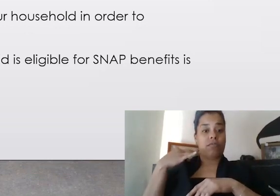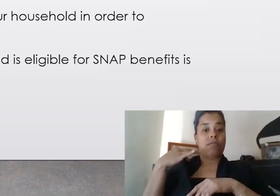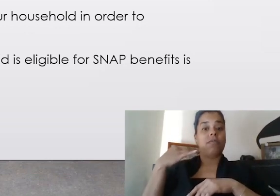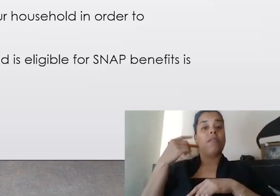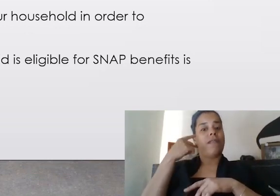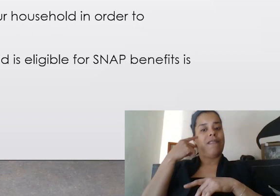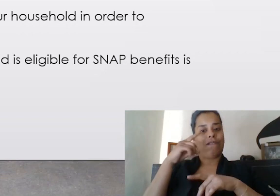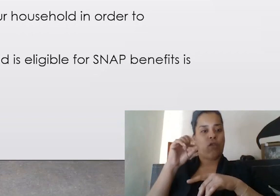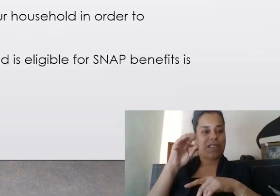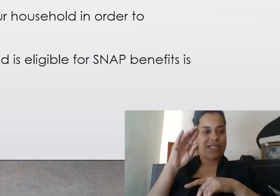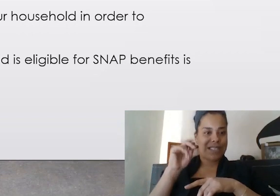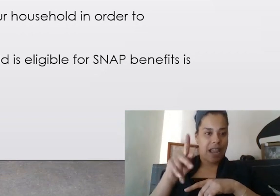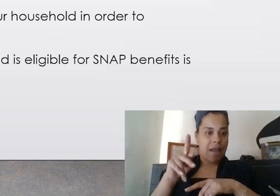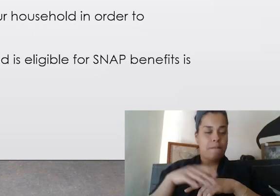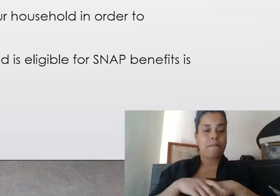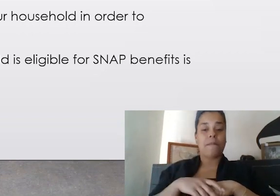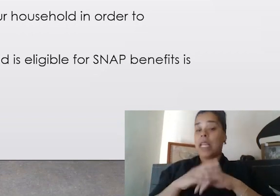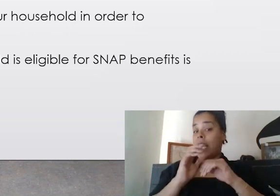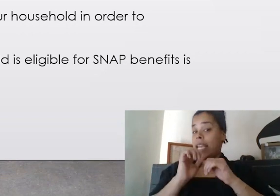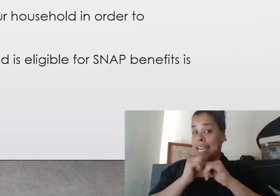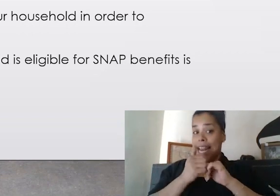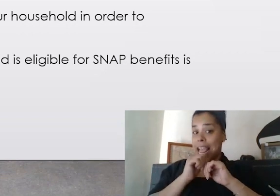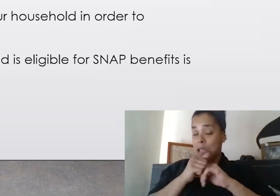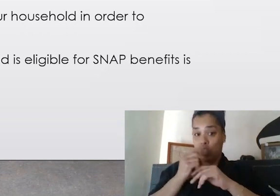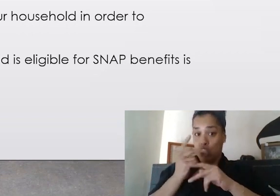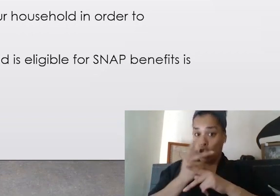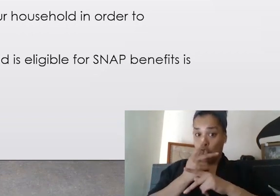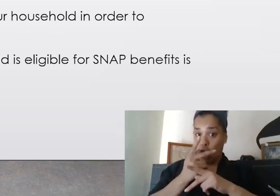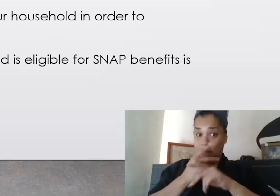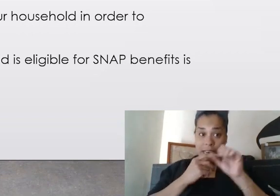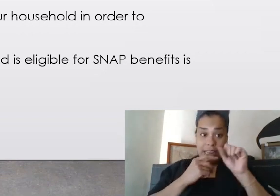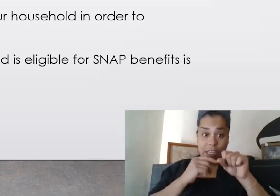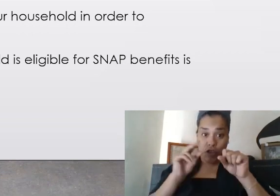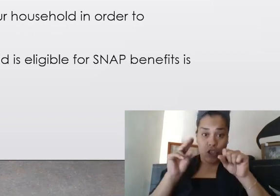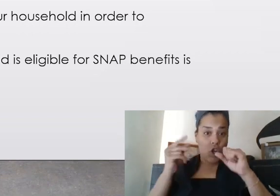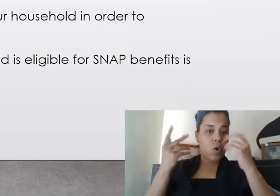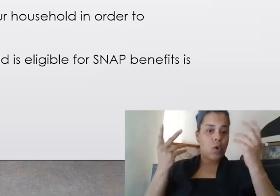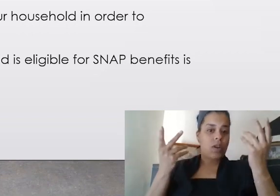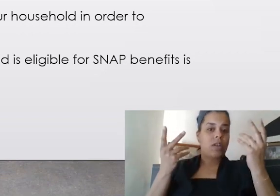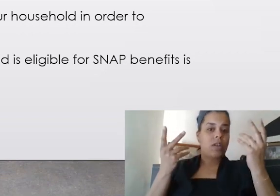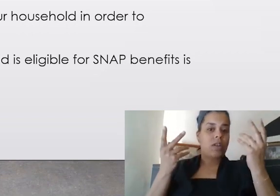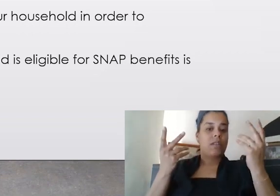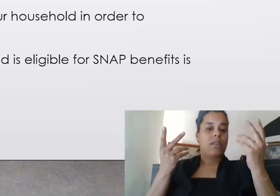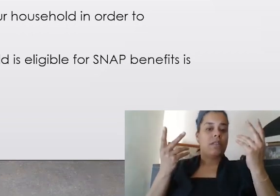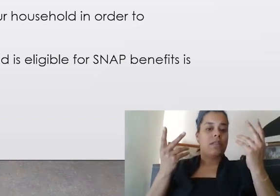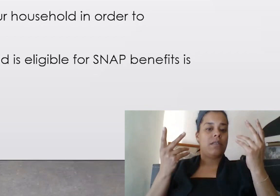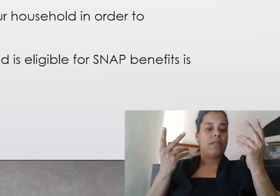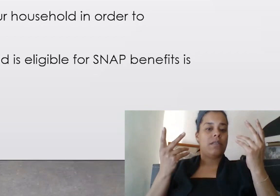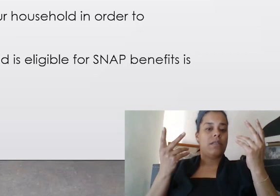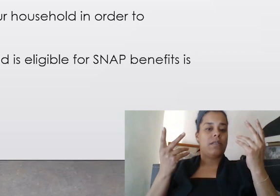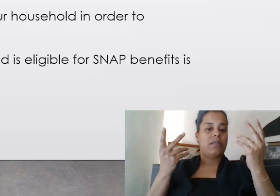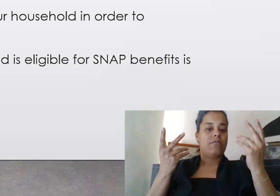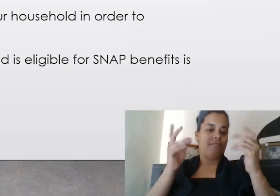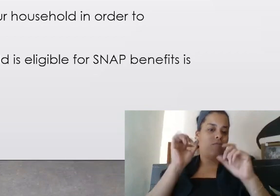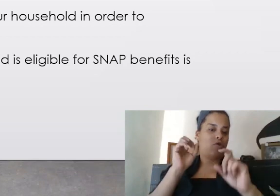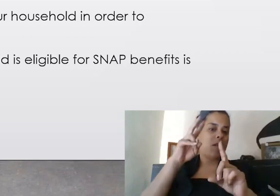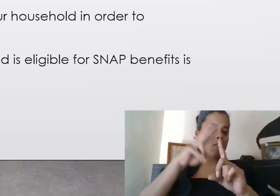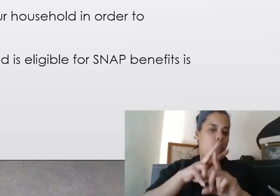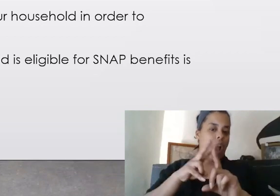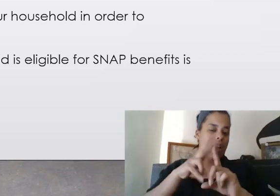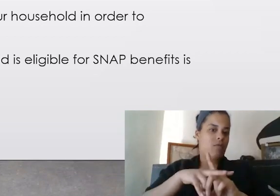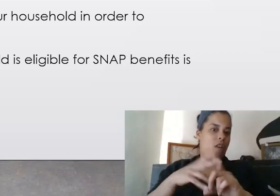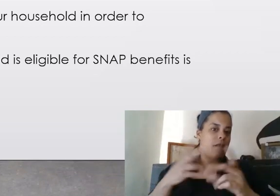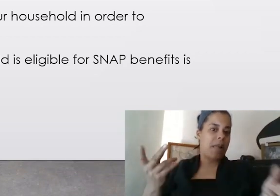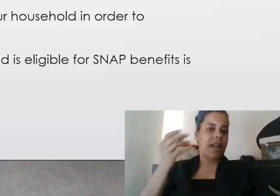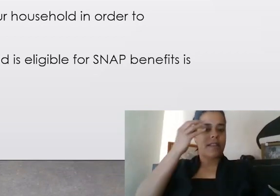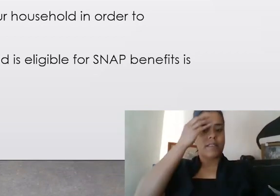And the only way to determine if you're eligible or not is to apply. And so all my individuals who I work with,